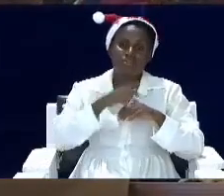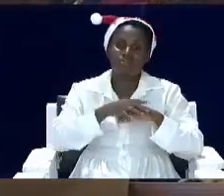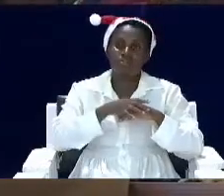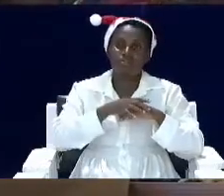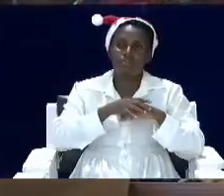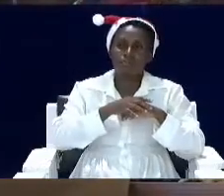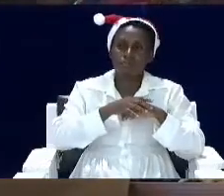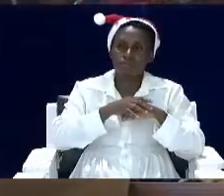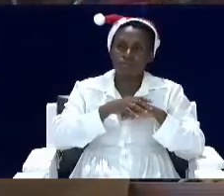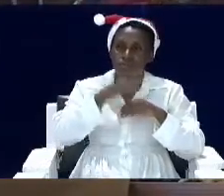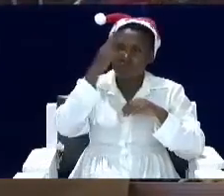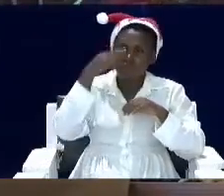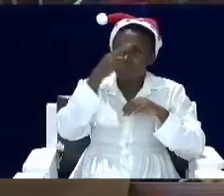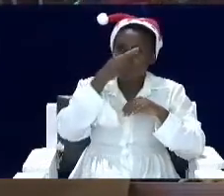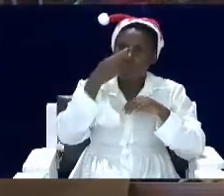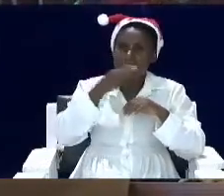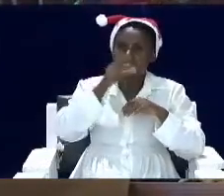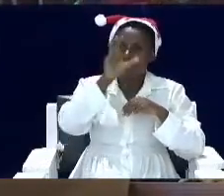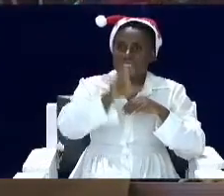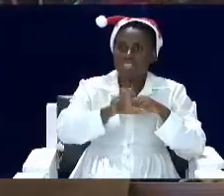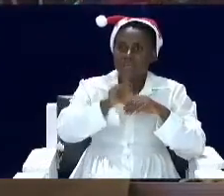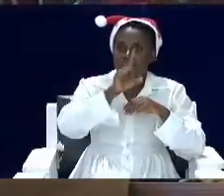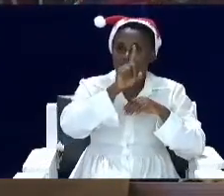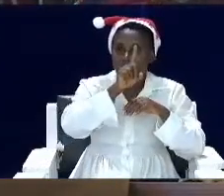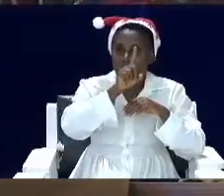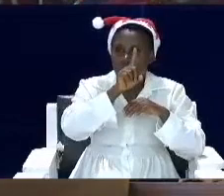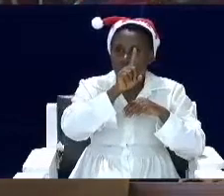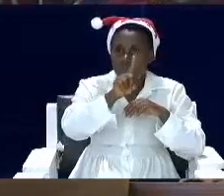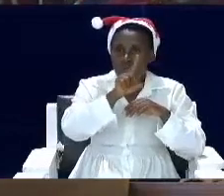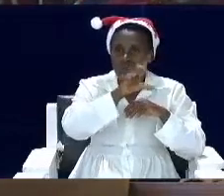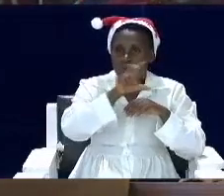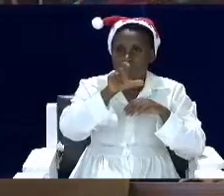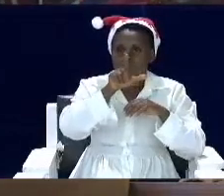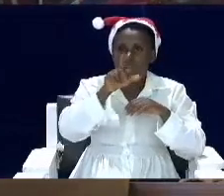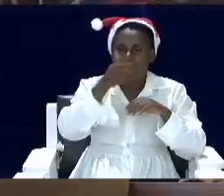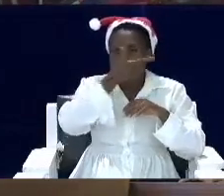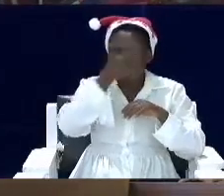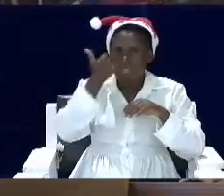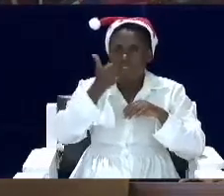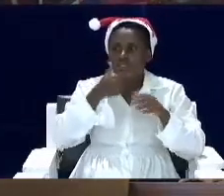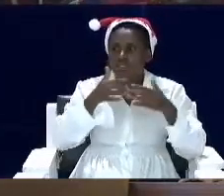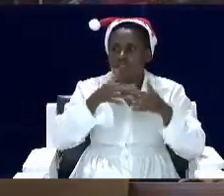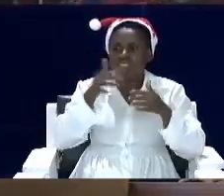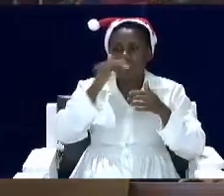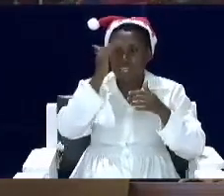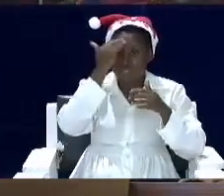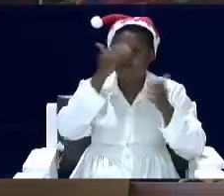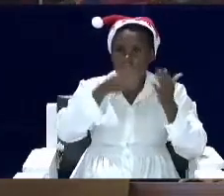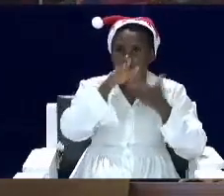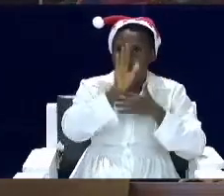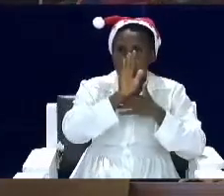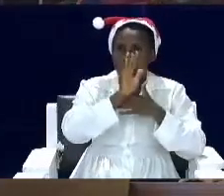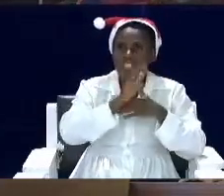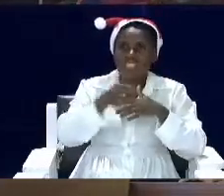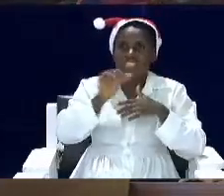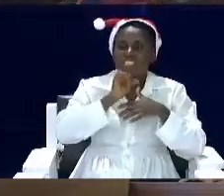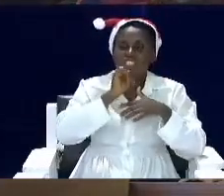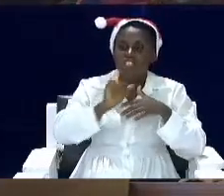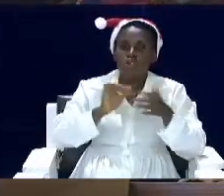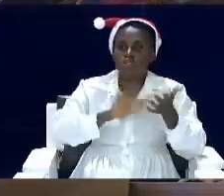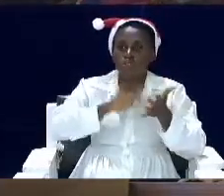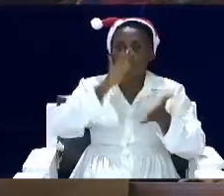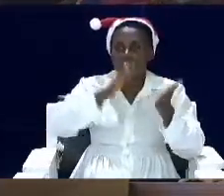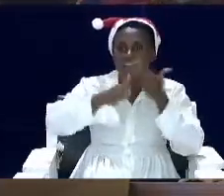Romans 1 21. Because although they knew God, they did not glorify God